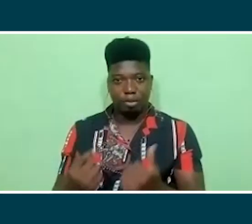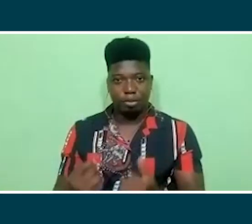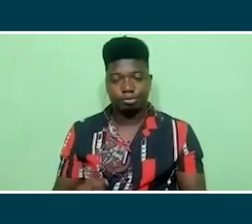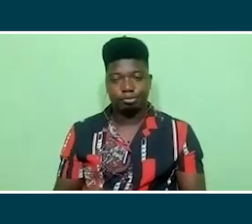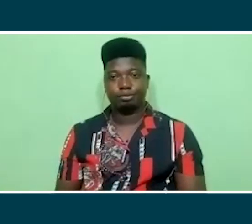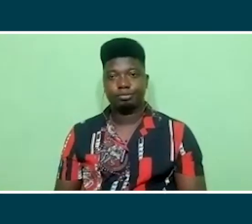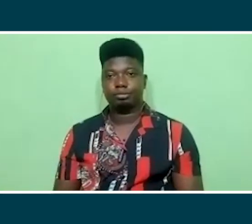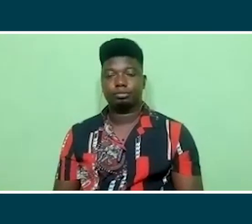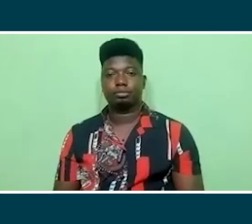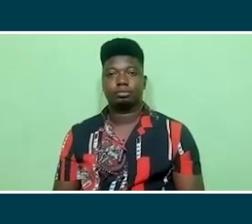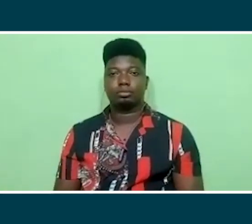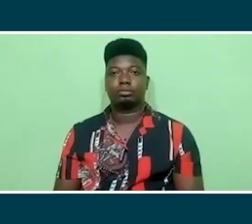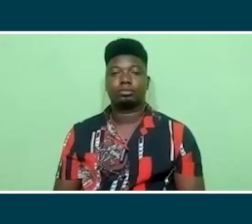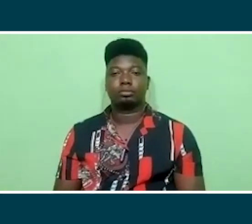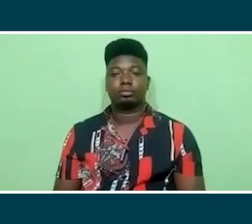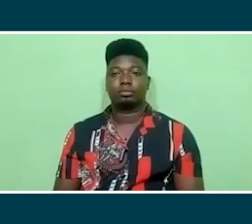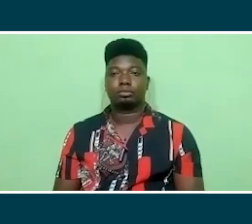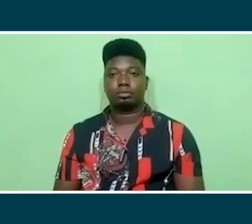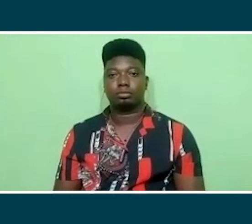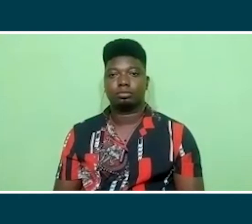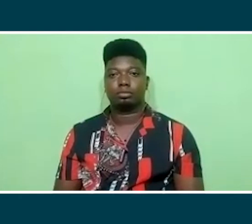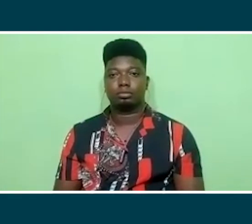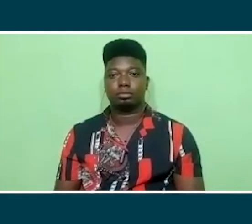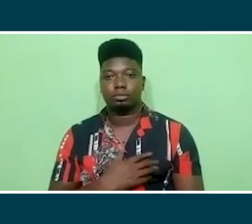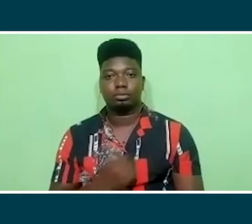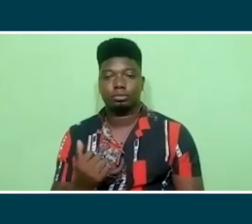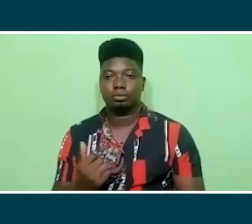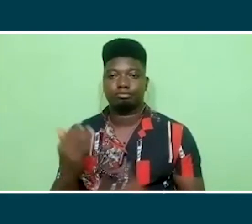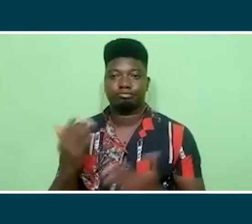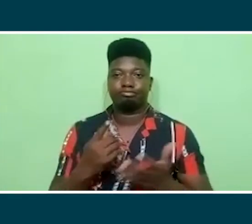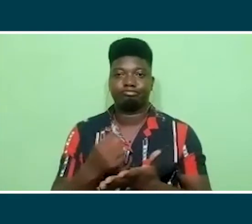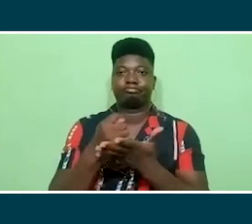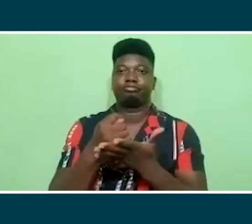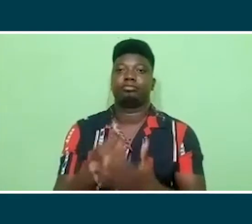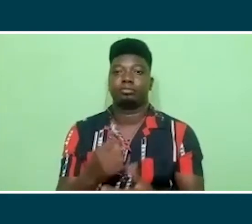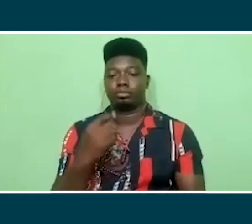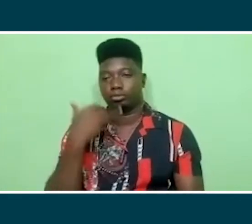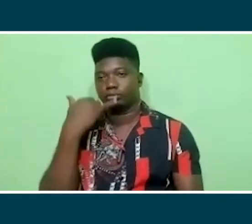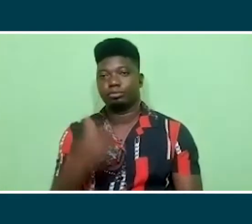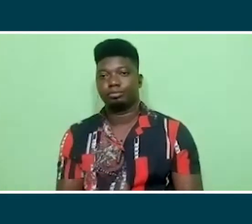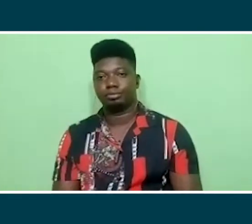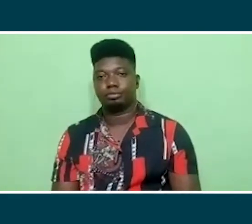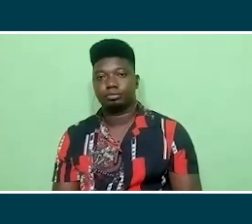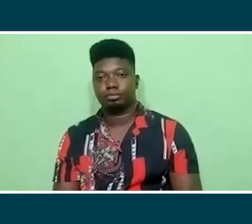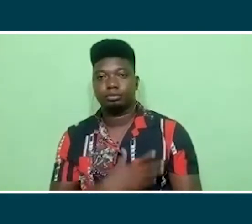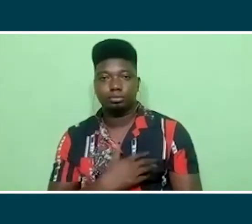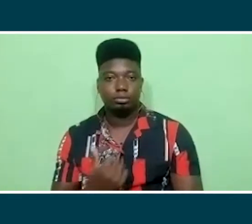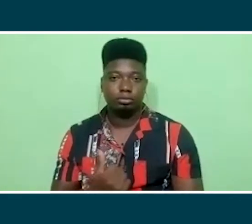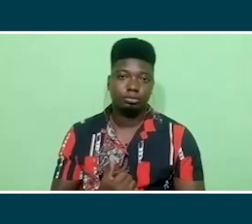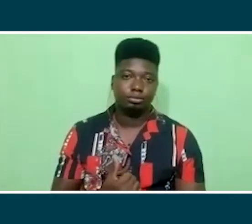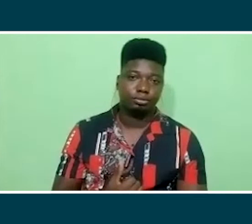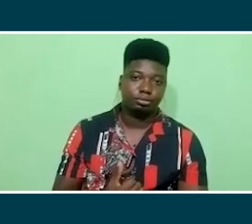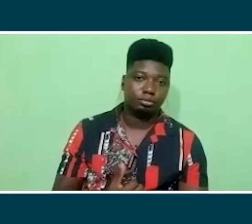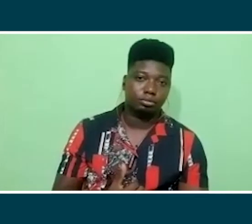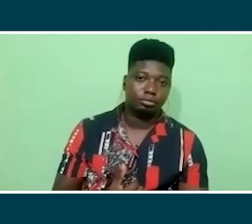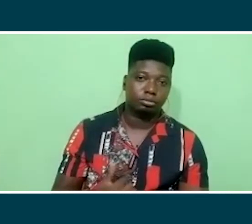dude, my dude's just on a virtual therapy call. And he just said it like nothing. And I don't know if we would have done